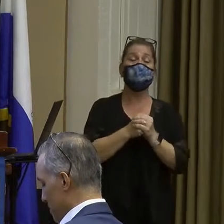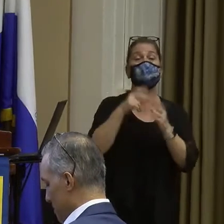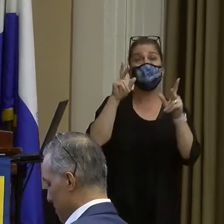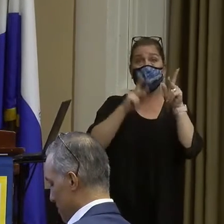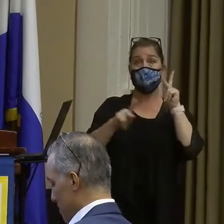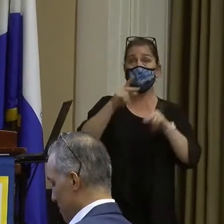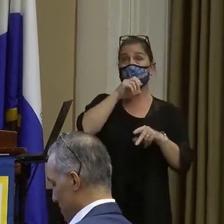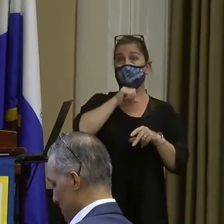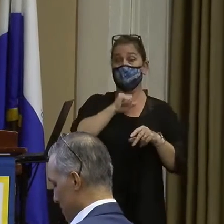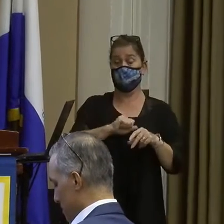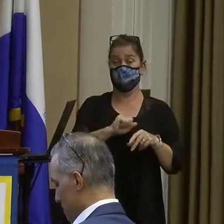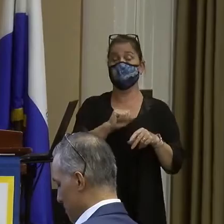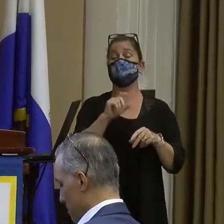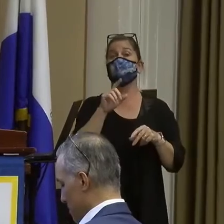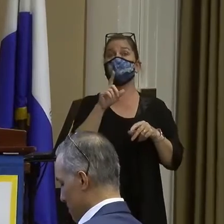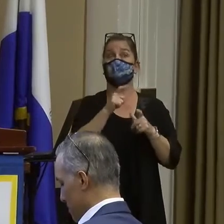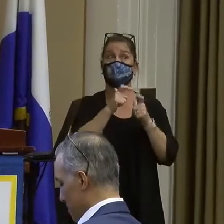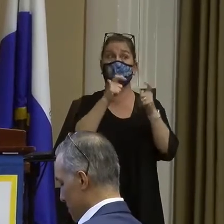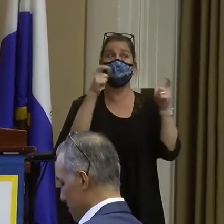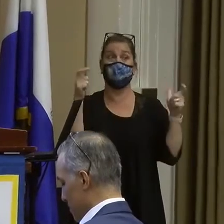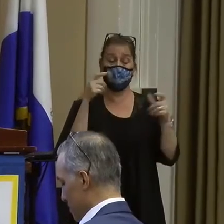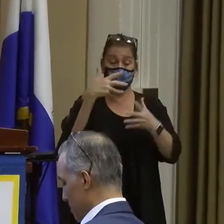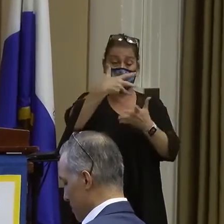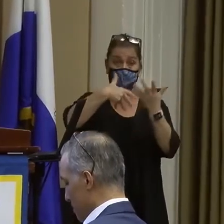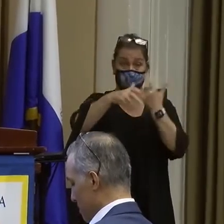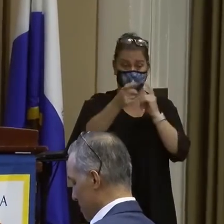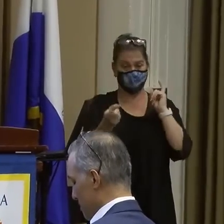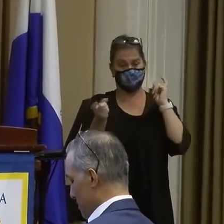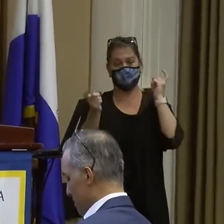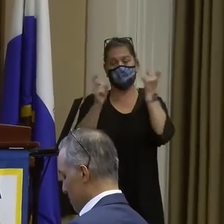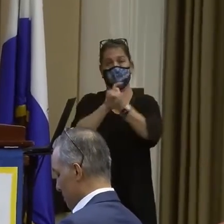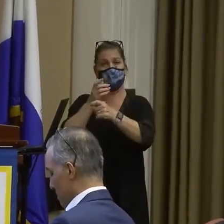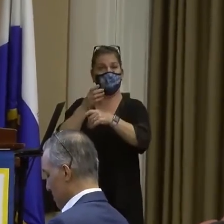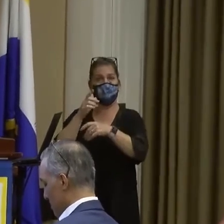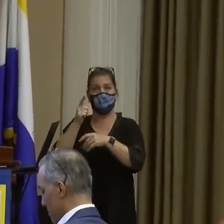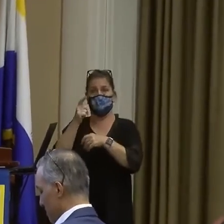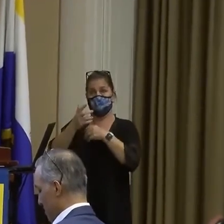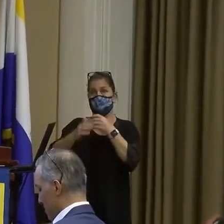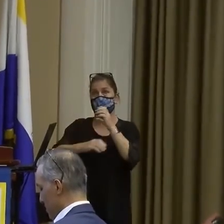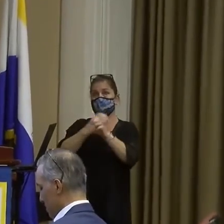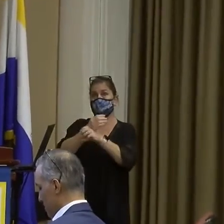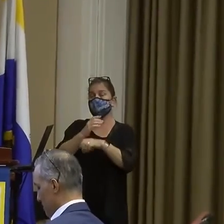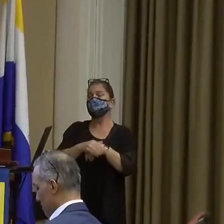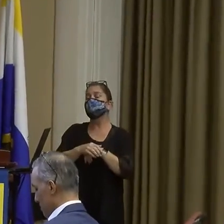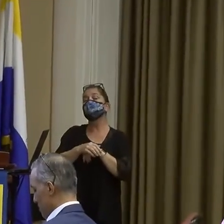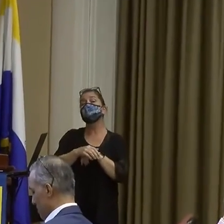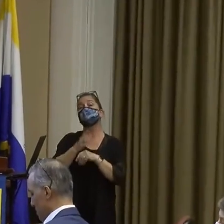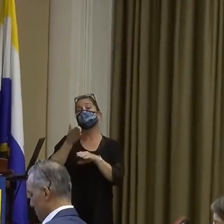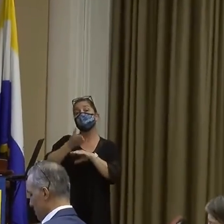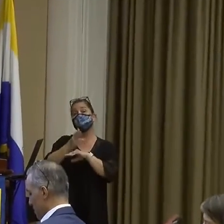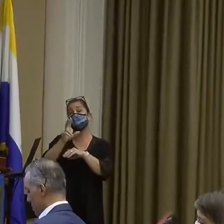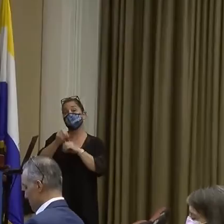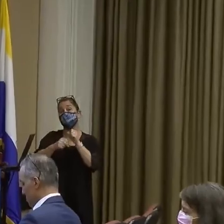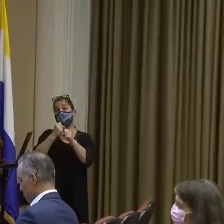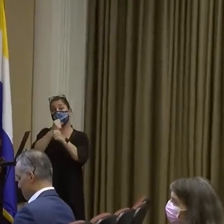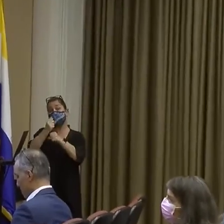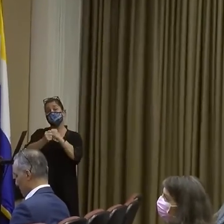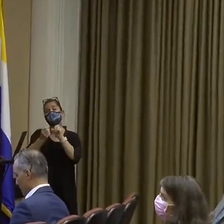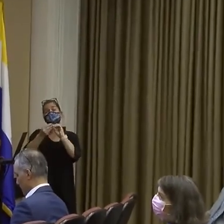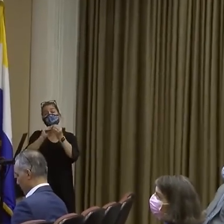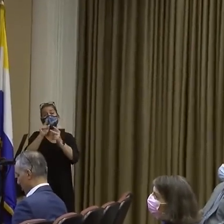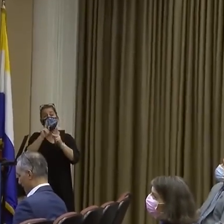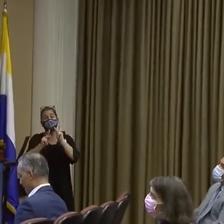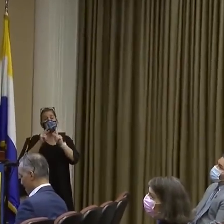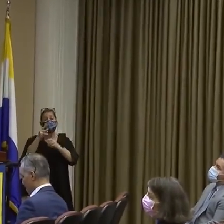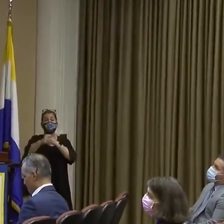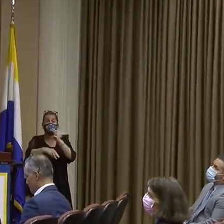Population aging is one of the biggest social transformations of the 21st century. Over the next 30 years, the proportion of the